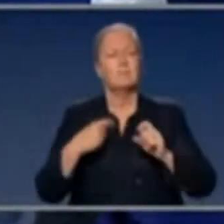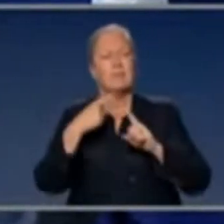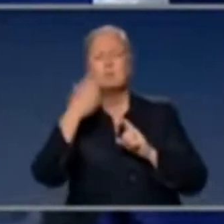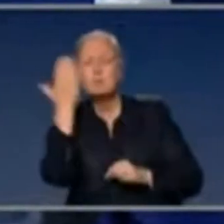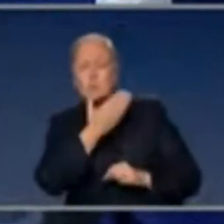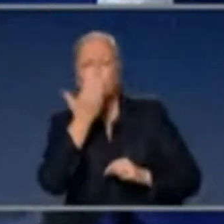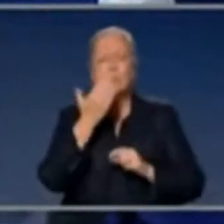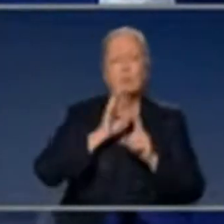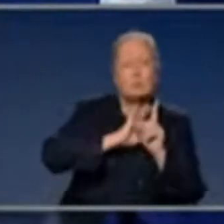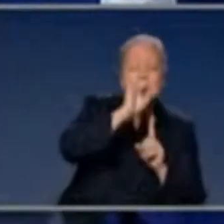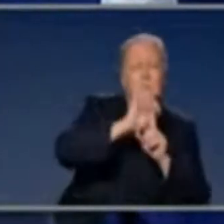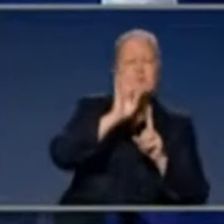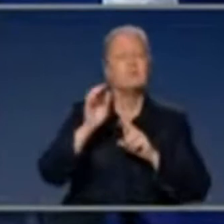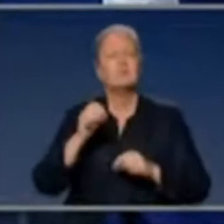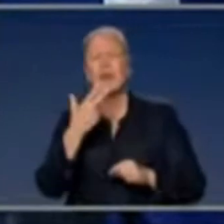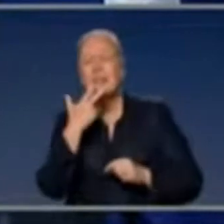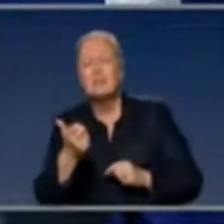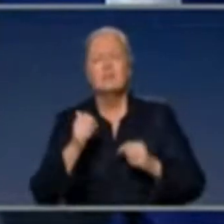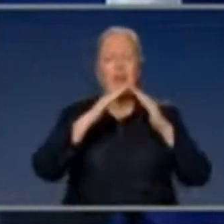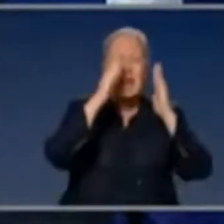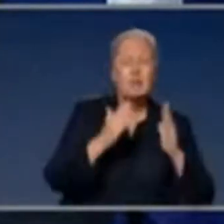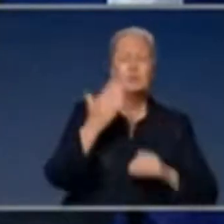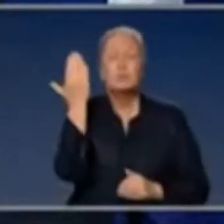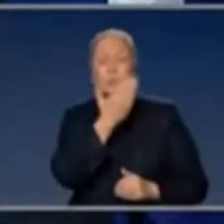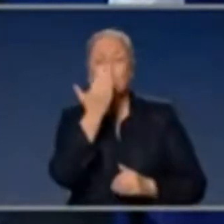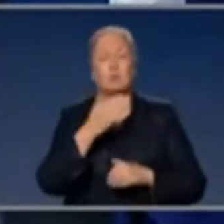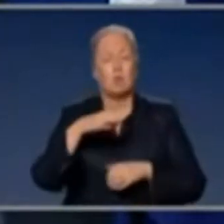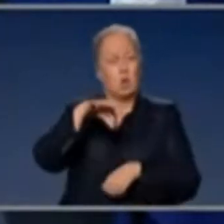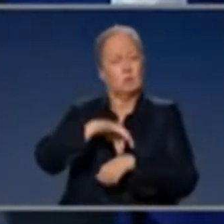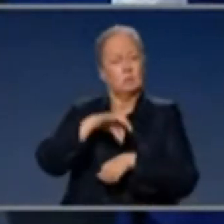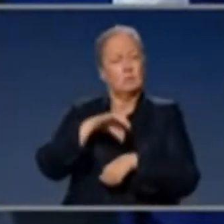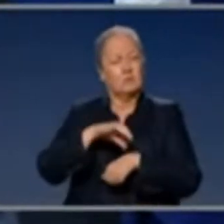programs across energy, transport, housing, schools and hospitals.